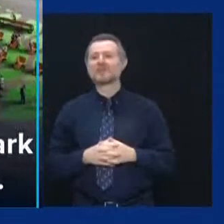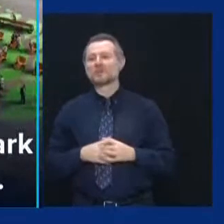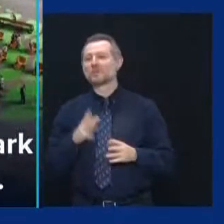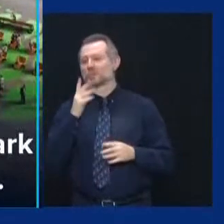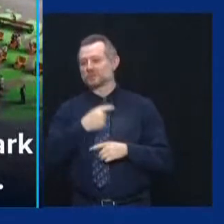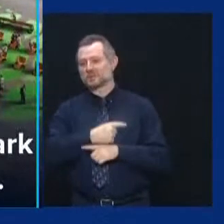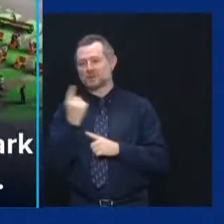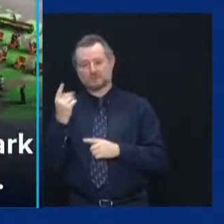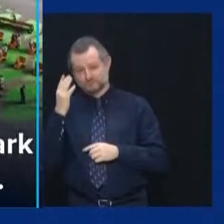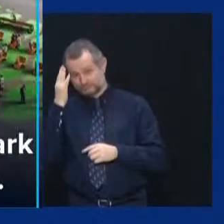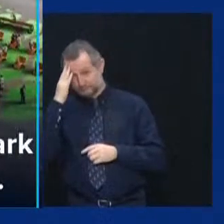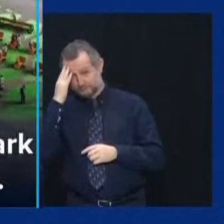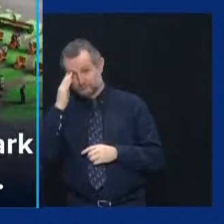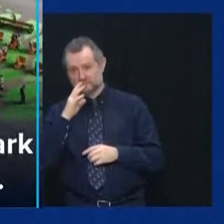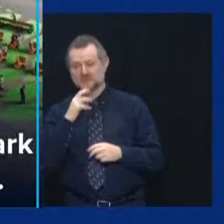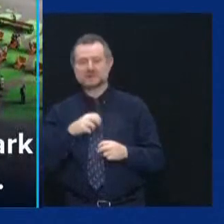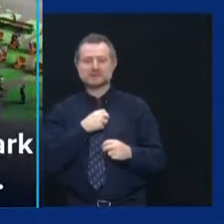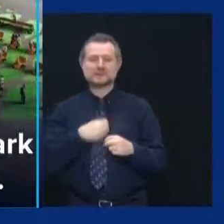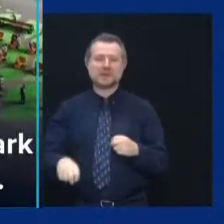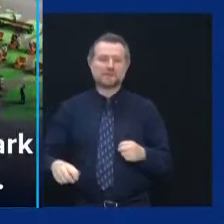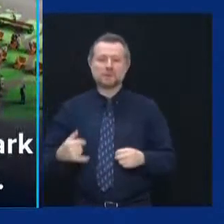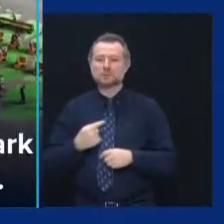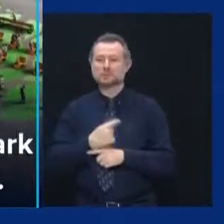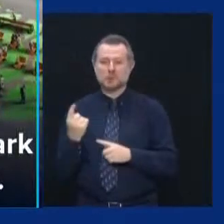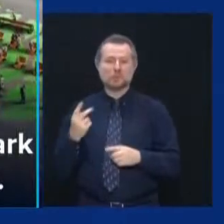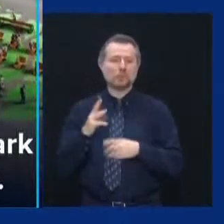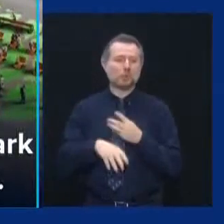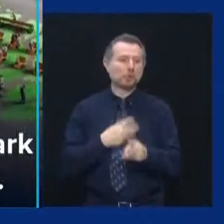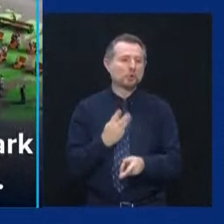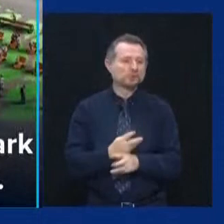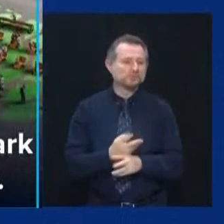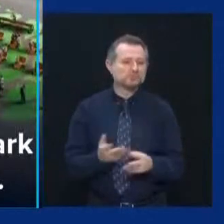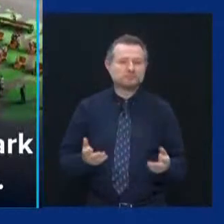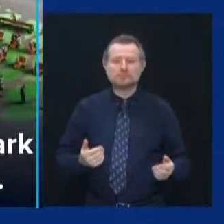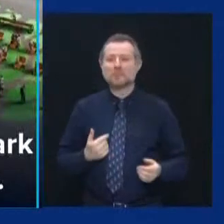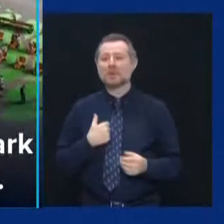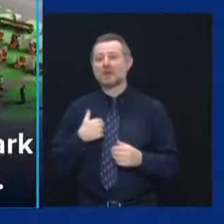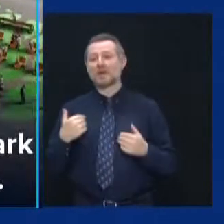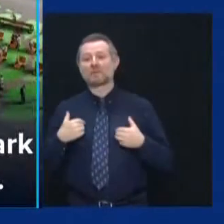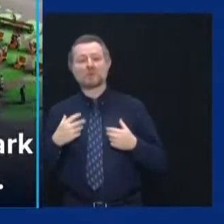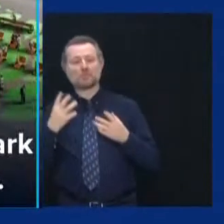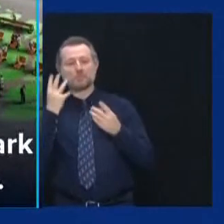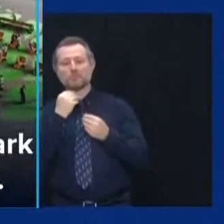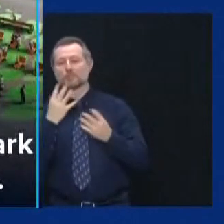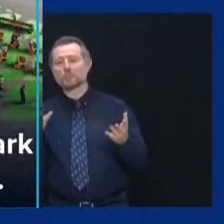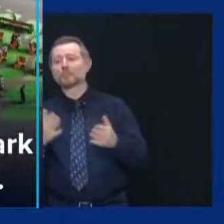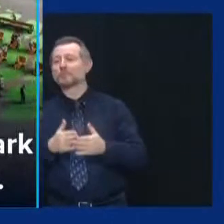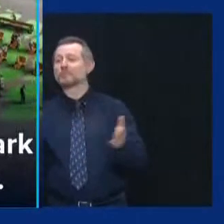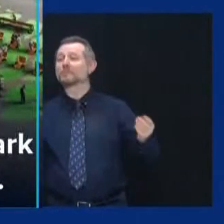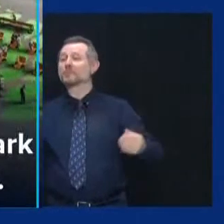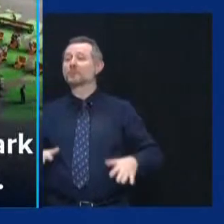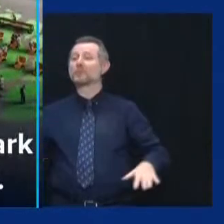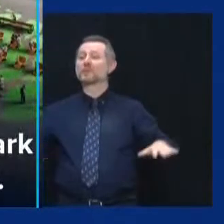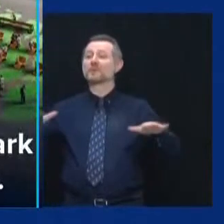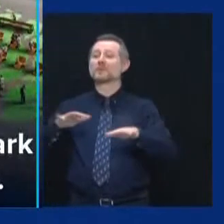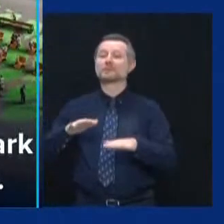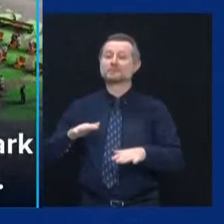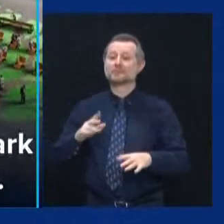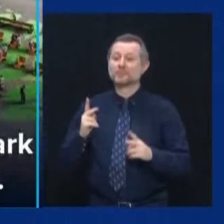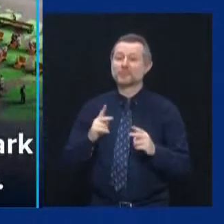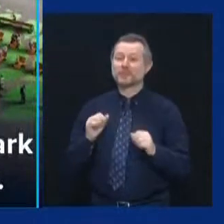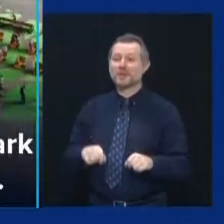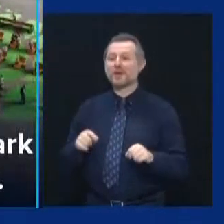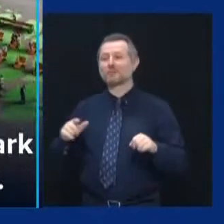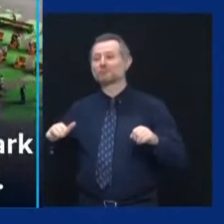tough times and tough days, a beautiful open public space that will